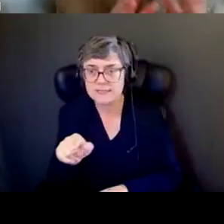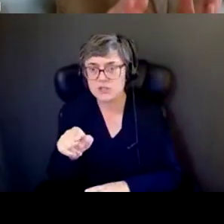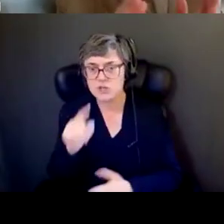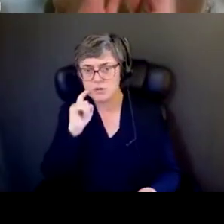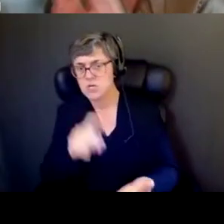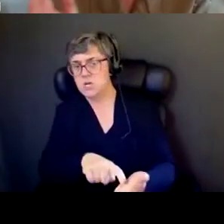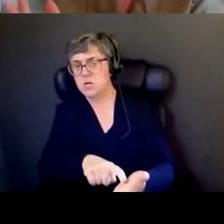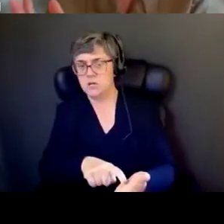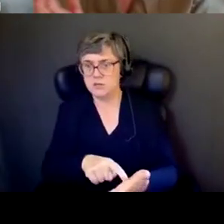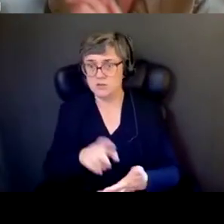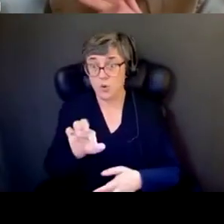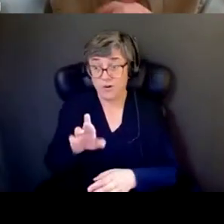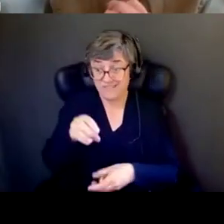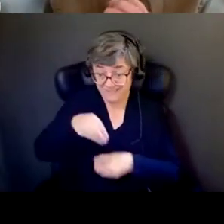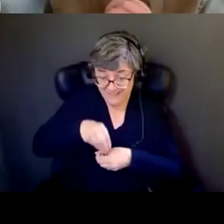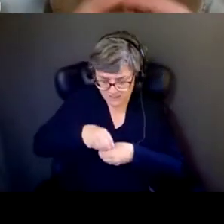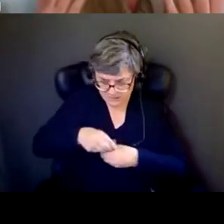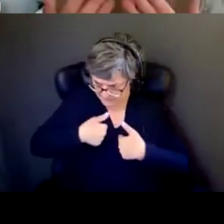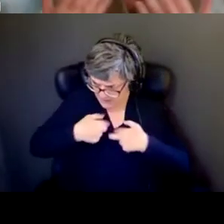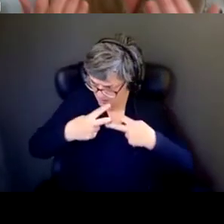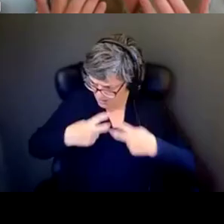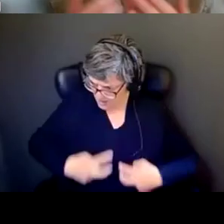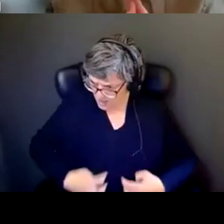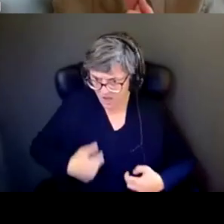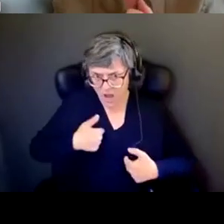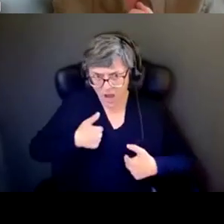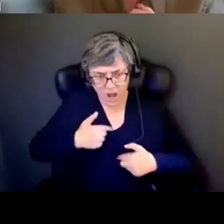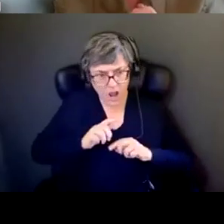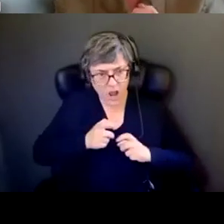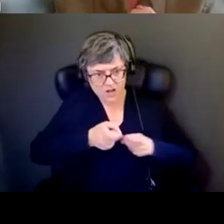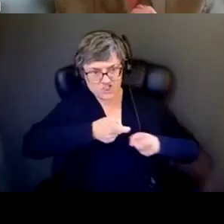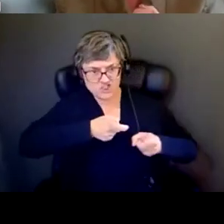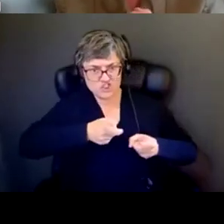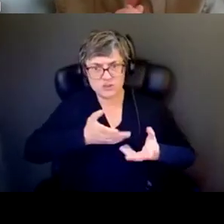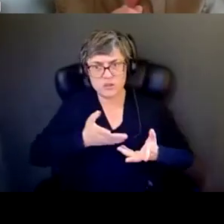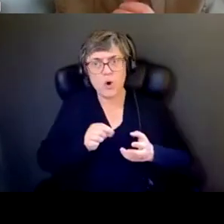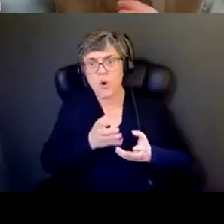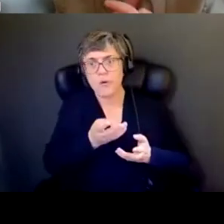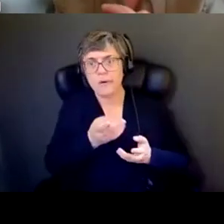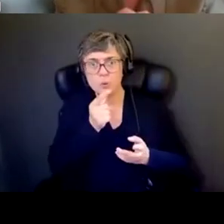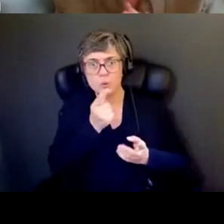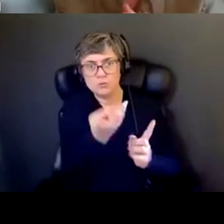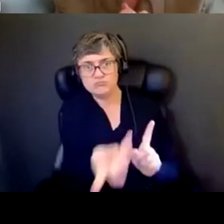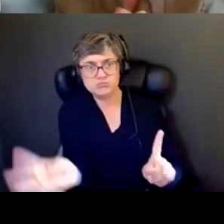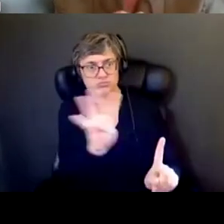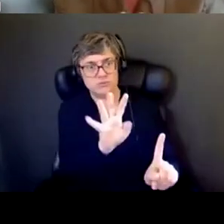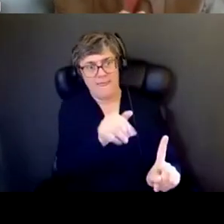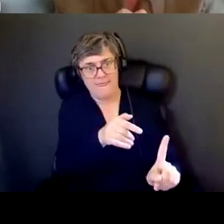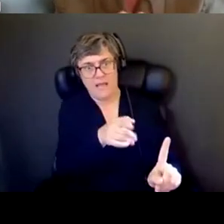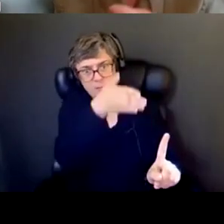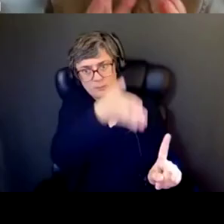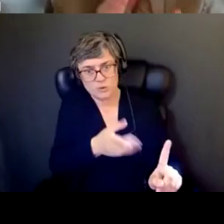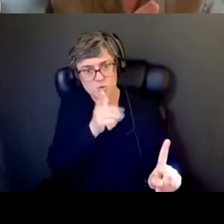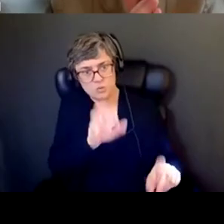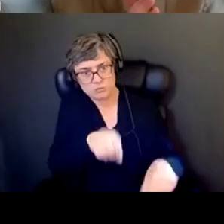signs within themselves or within the broader circle of care constellation of people around the person for whom they're providing that